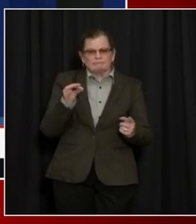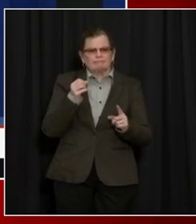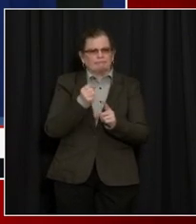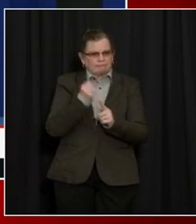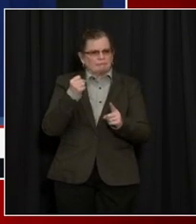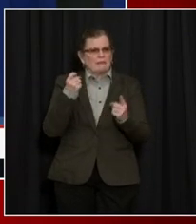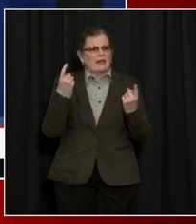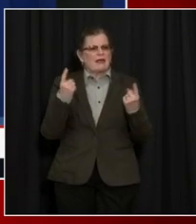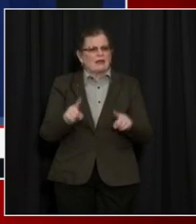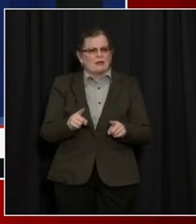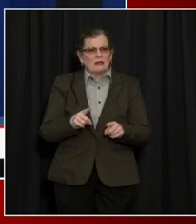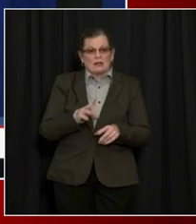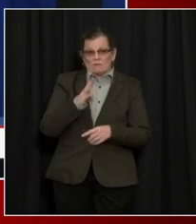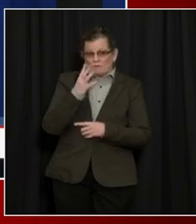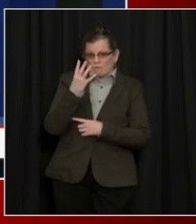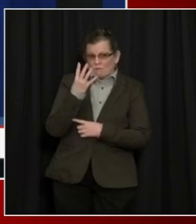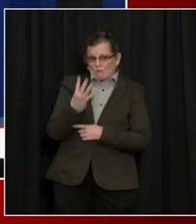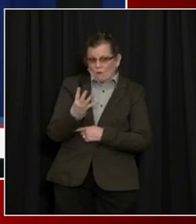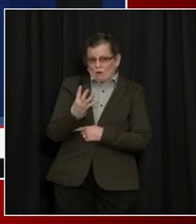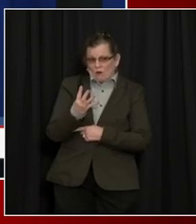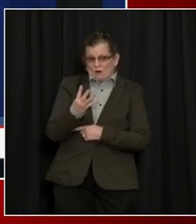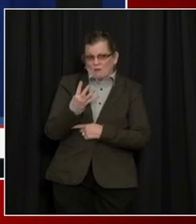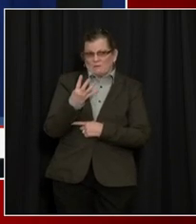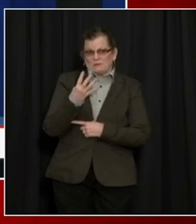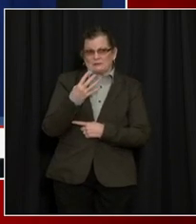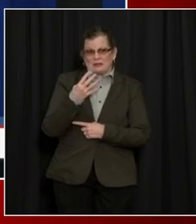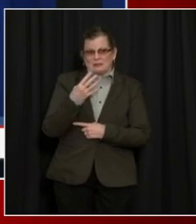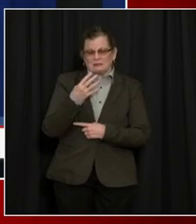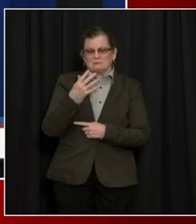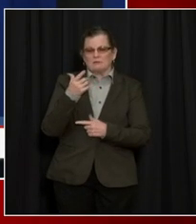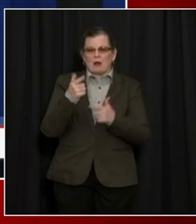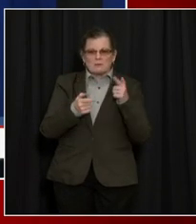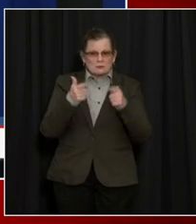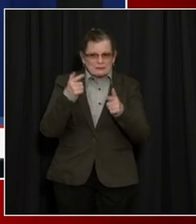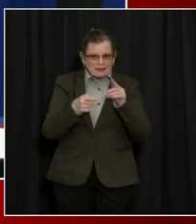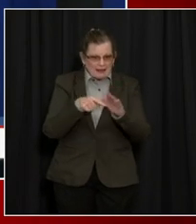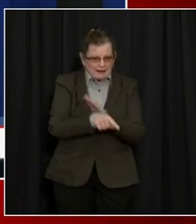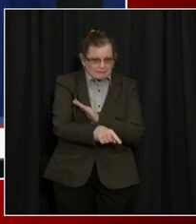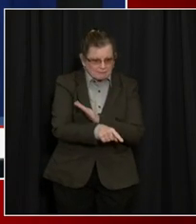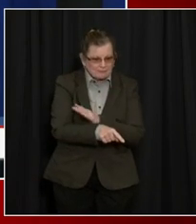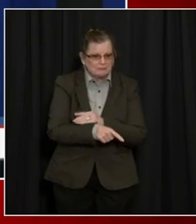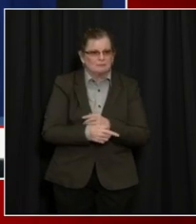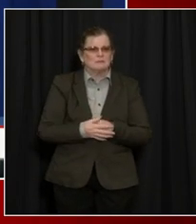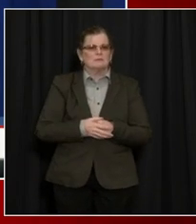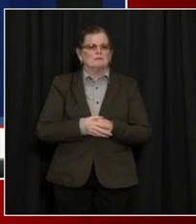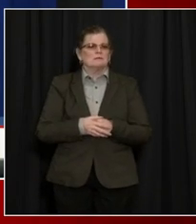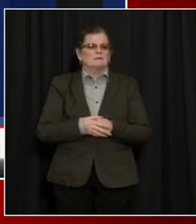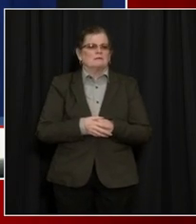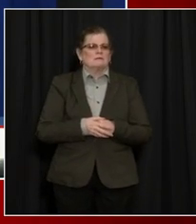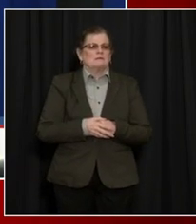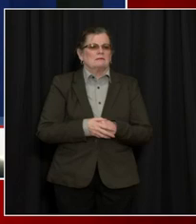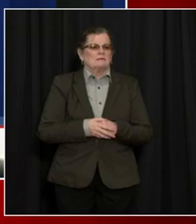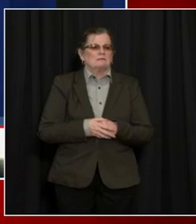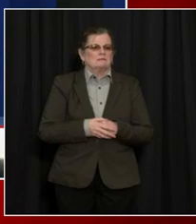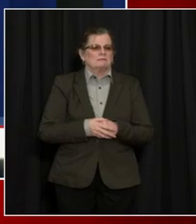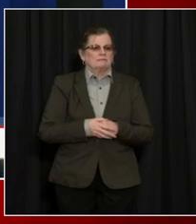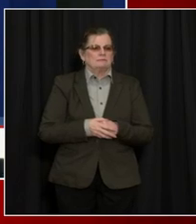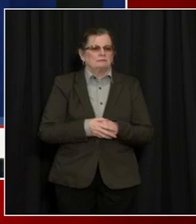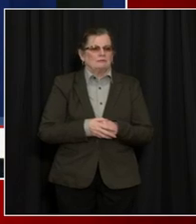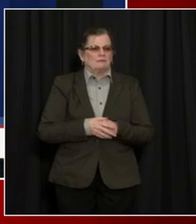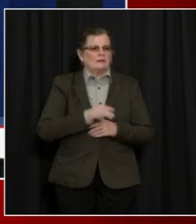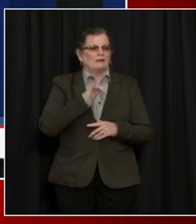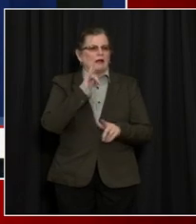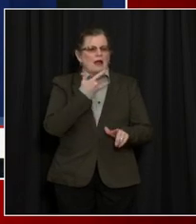including 4 homicides and a separate tragic shooting that appears accidental, but that's left a 4-year-old